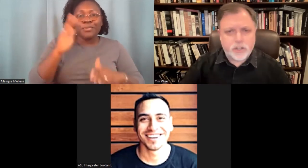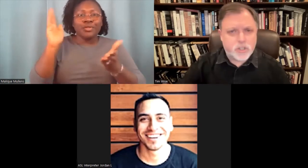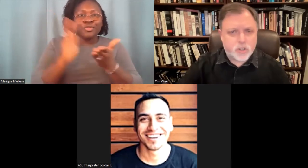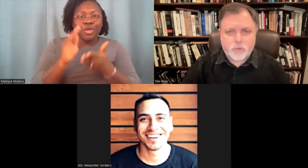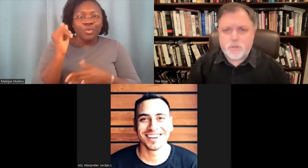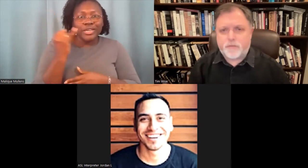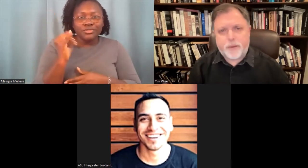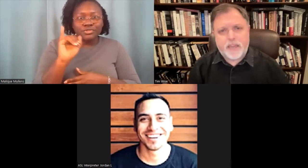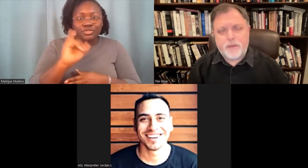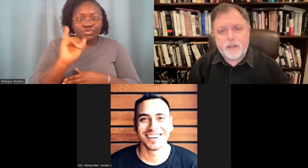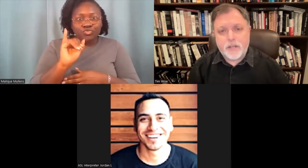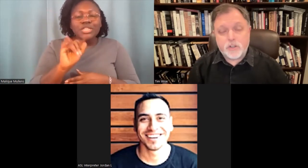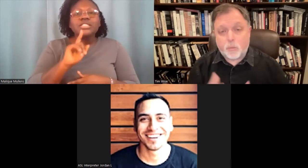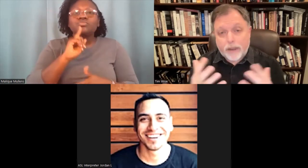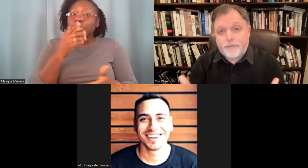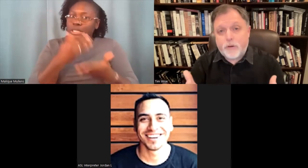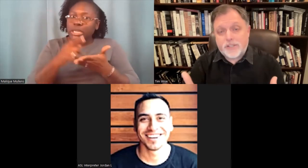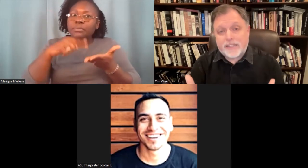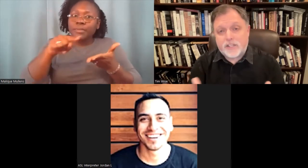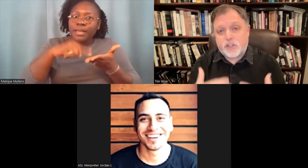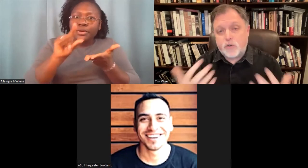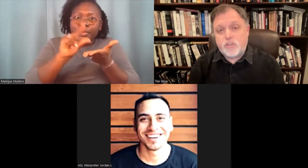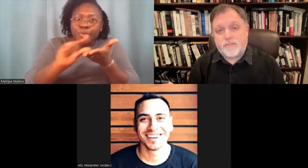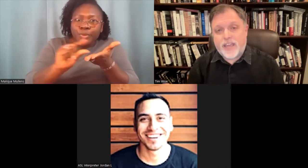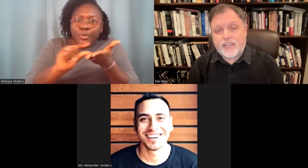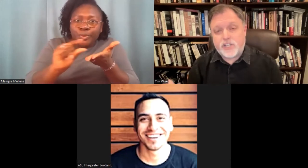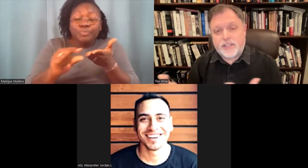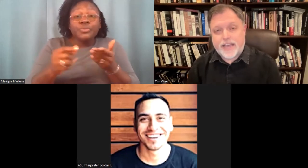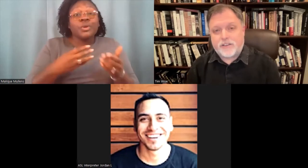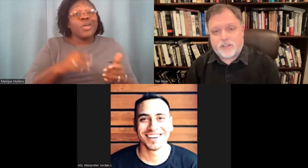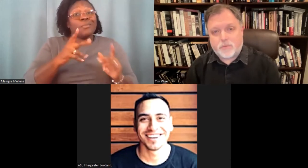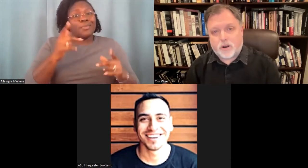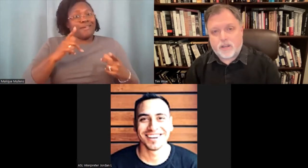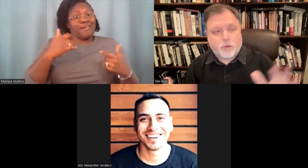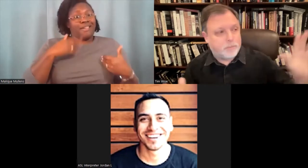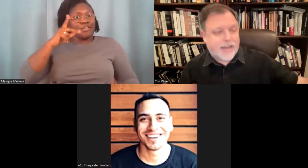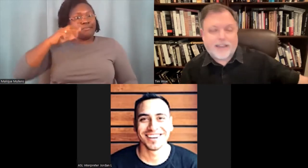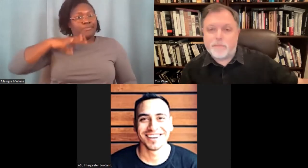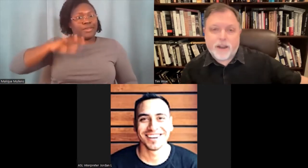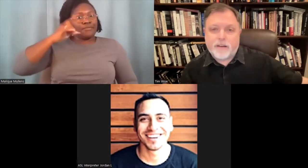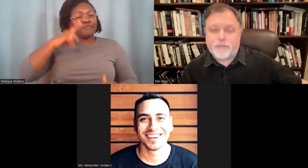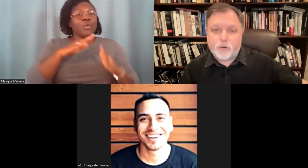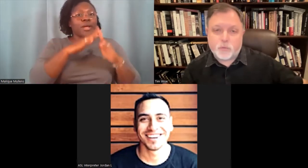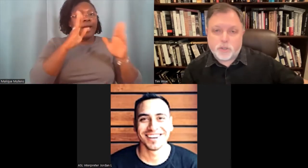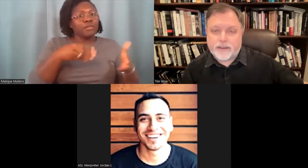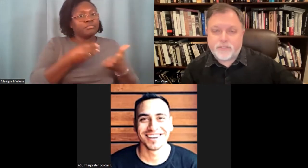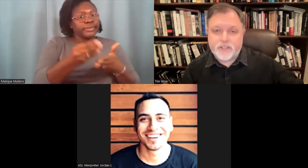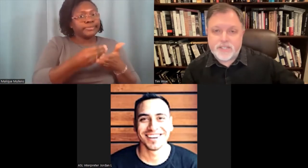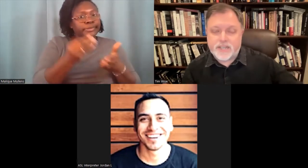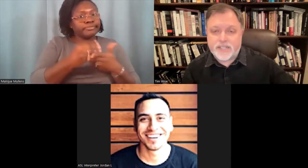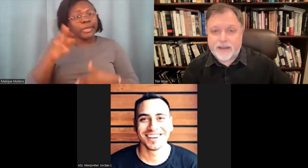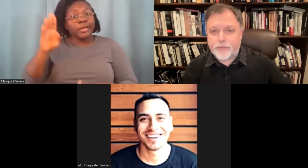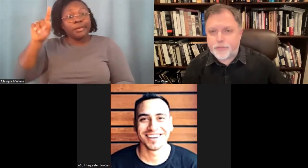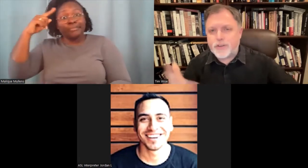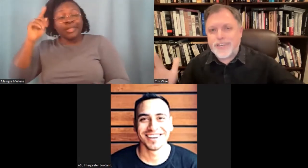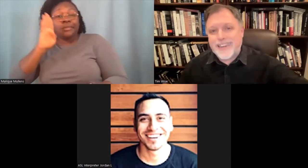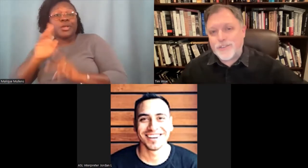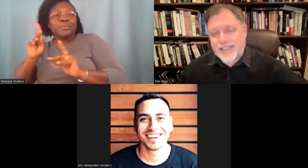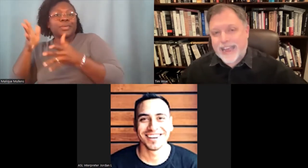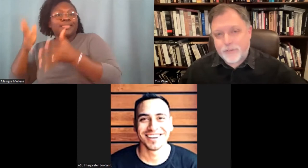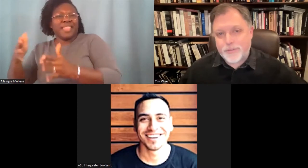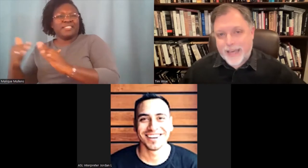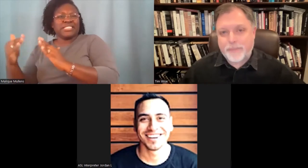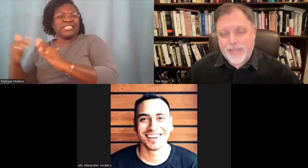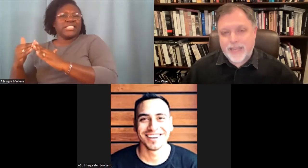Really good terms of payment. So white folks had this huge advantage in the housing market while black and brown folks were left in the cities. Now, 30